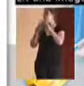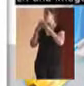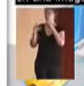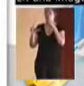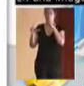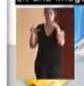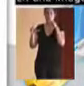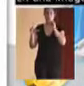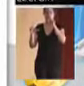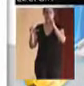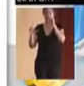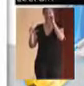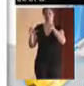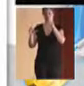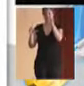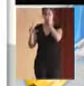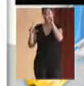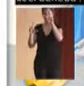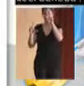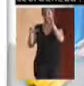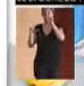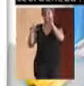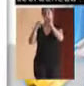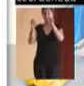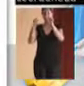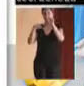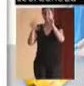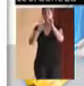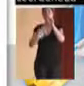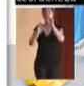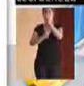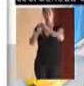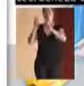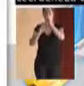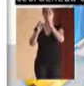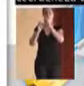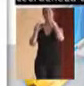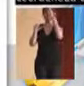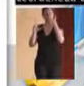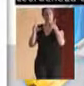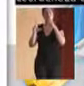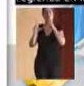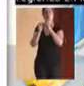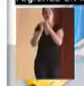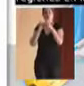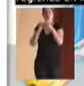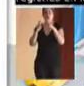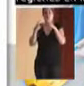the coordinate of one of the electrodes, then the regions that are being analyzed